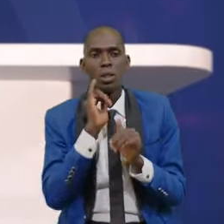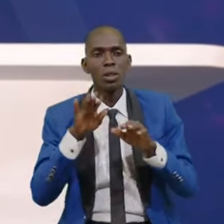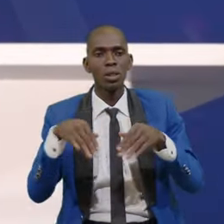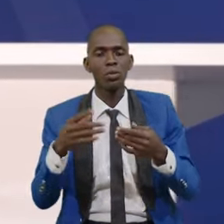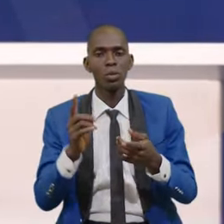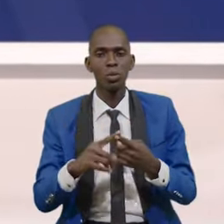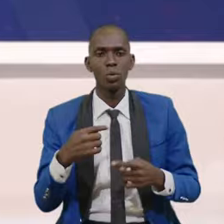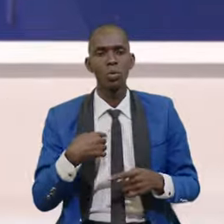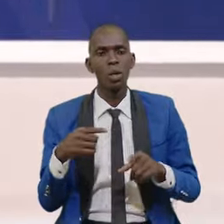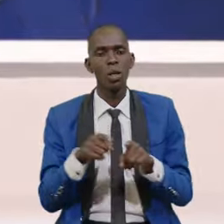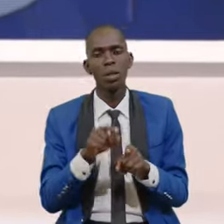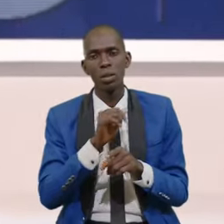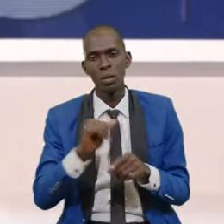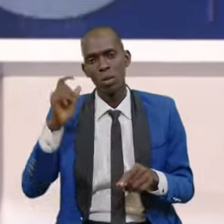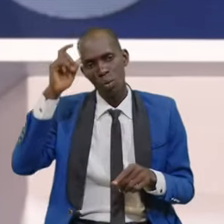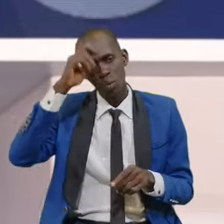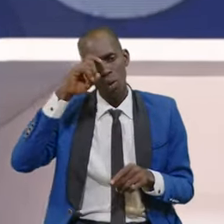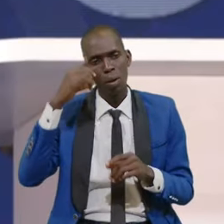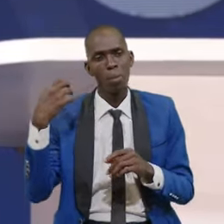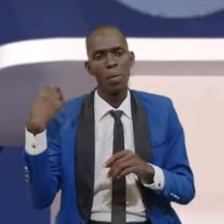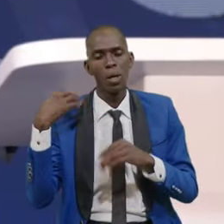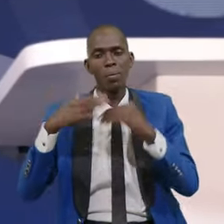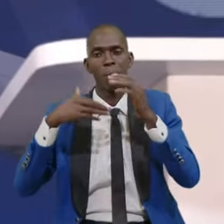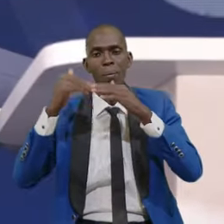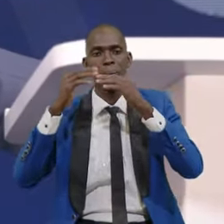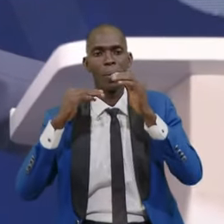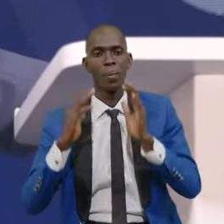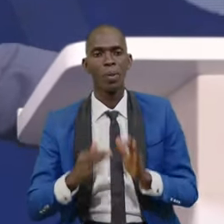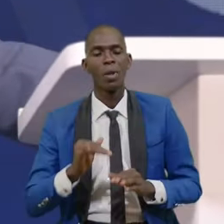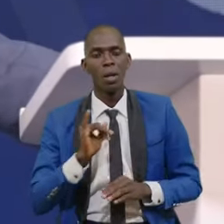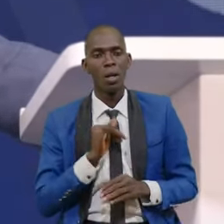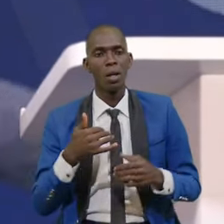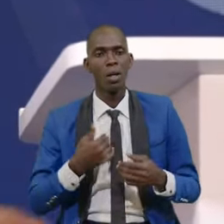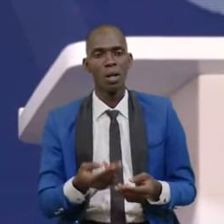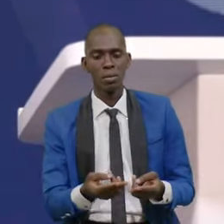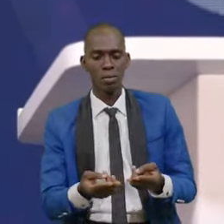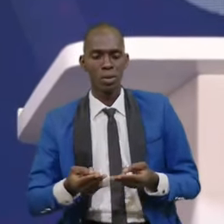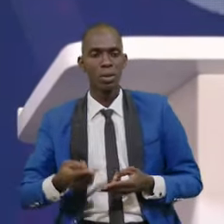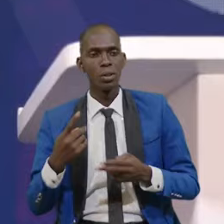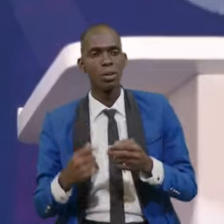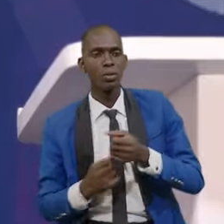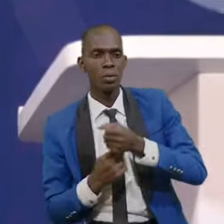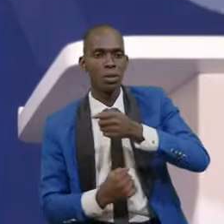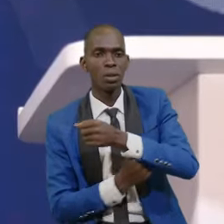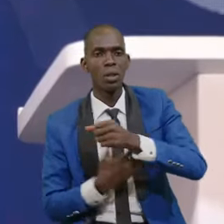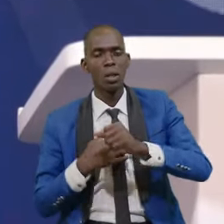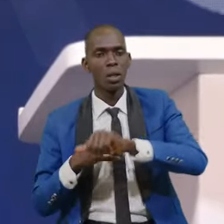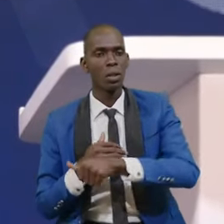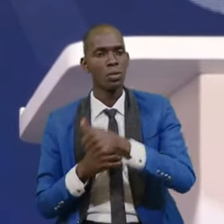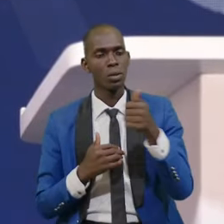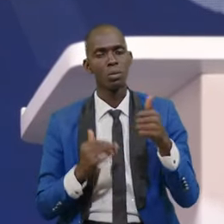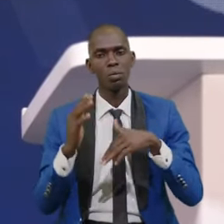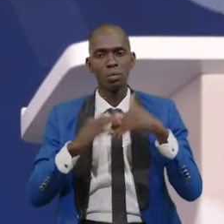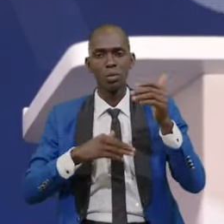a wise master builder. I have laid the foundation, and another